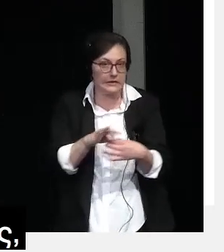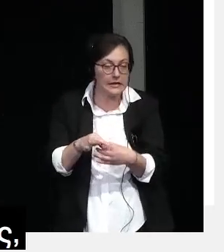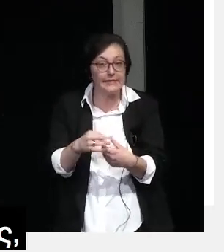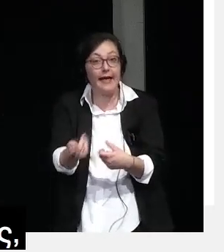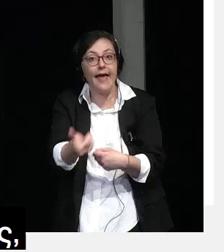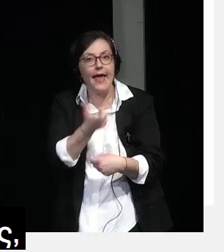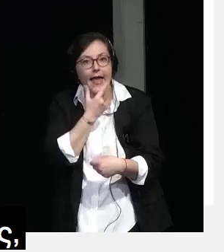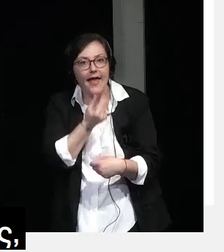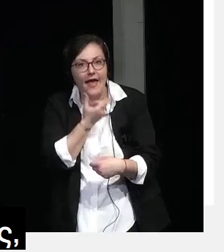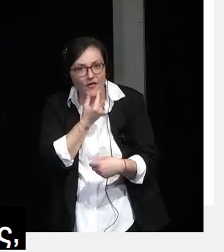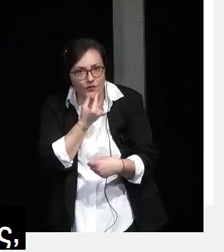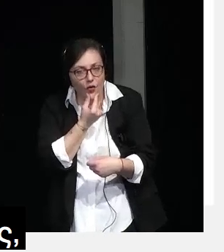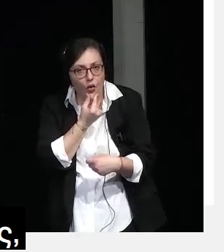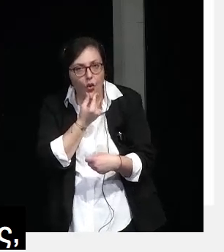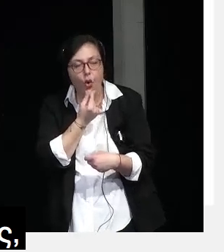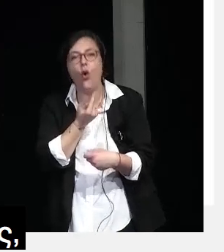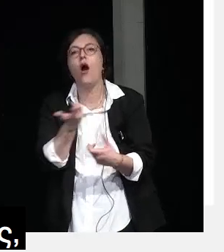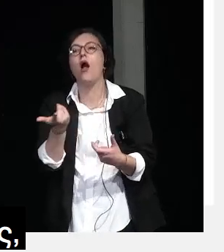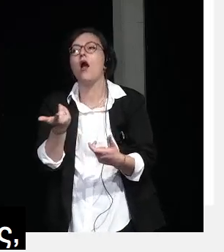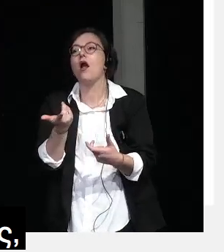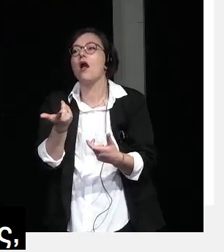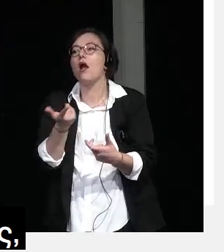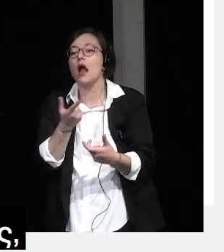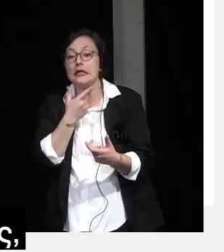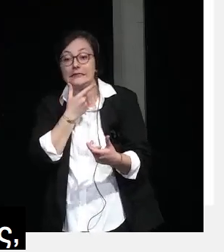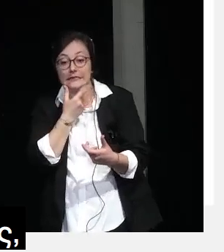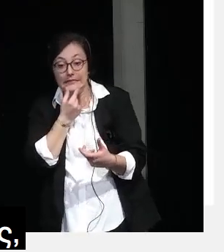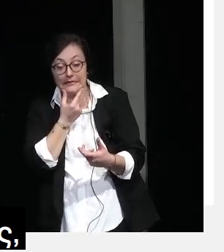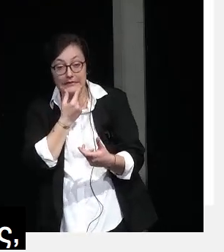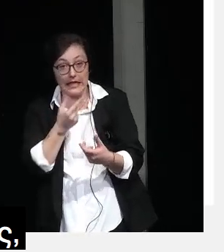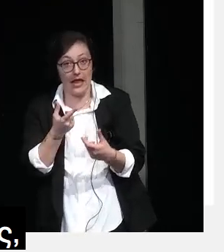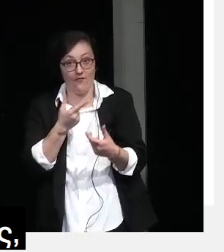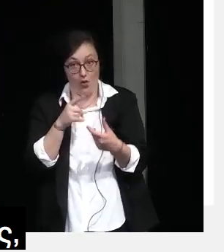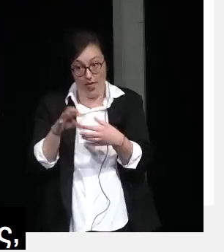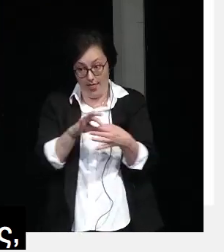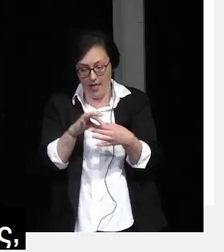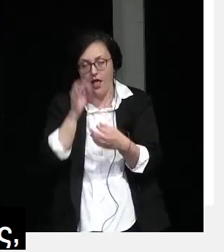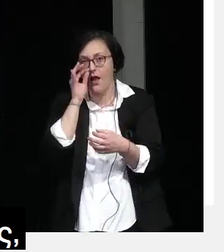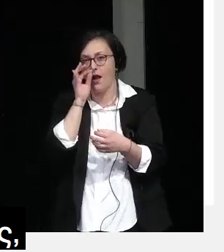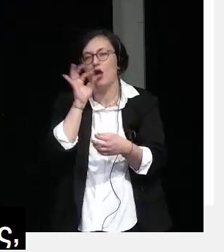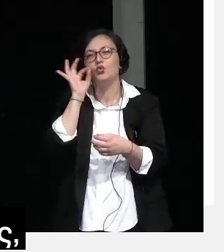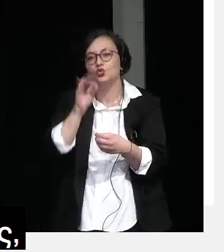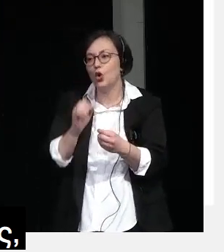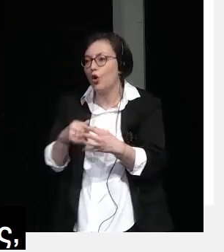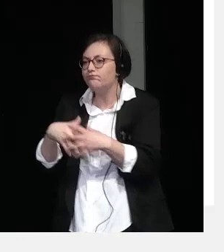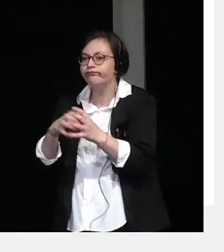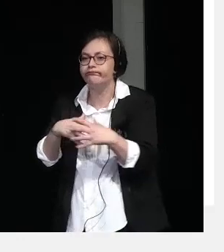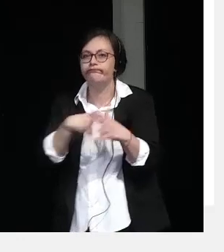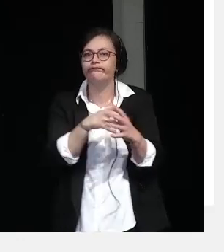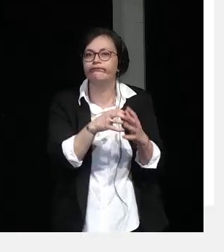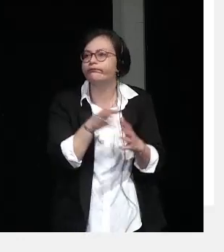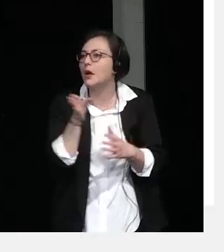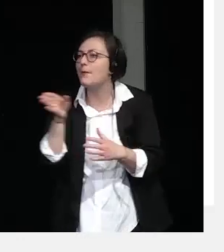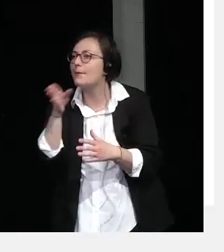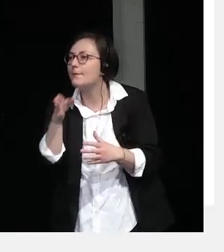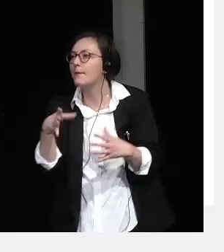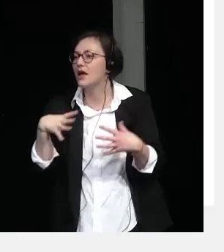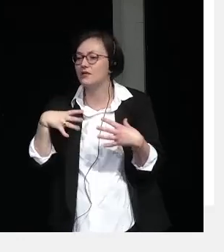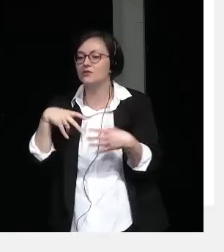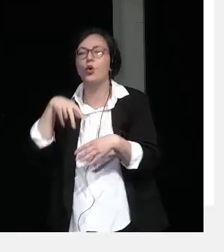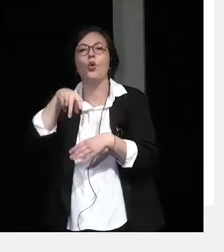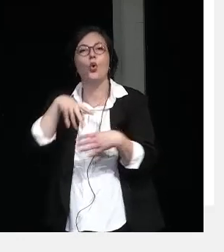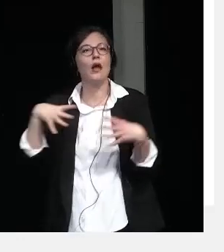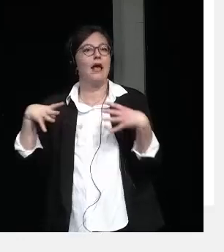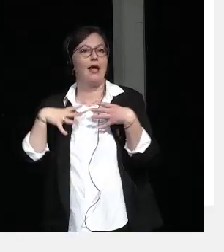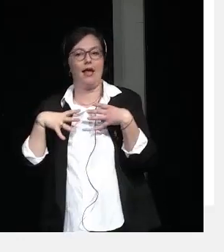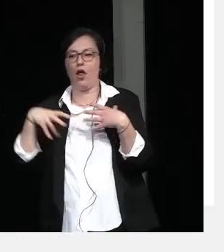And basically, whether, for example, in a museum or in a school, or as a freelancer, do you work